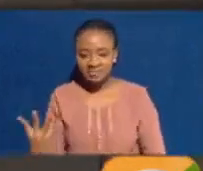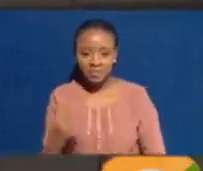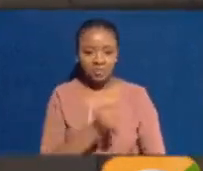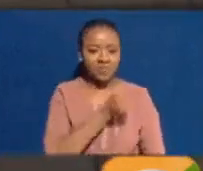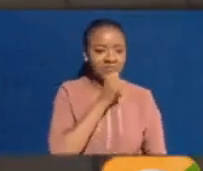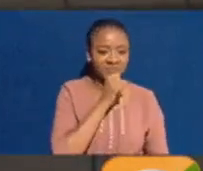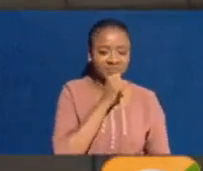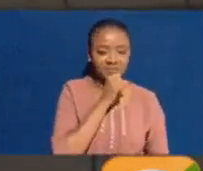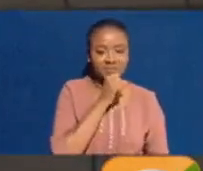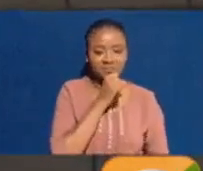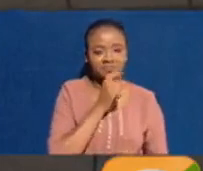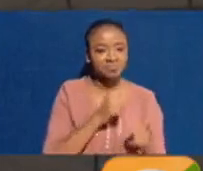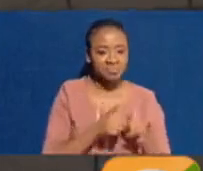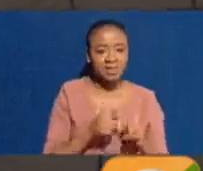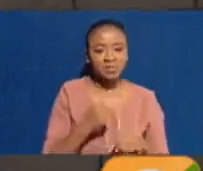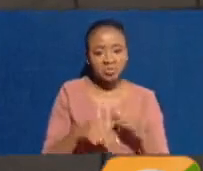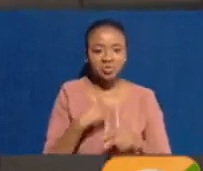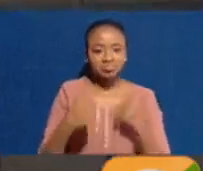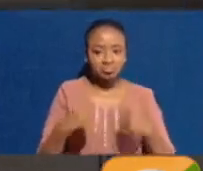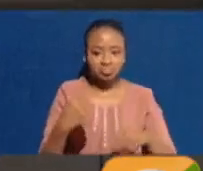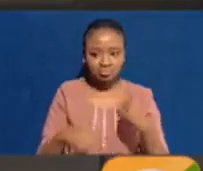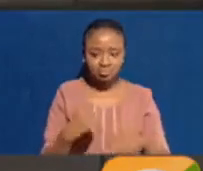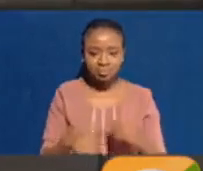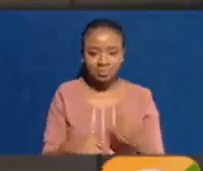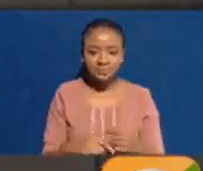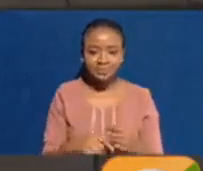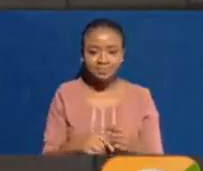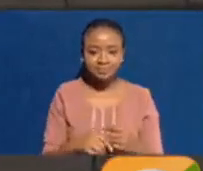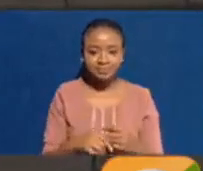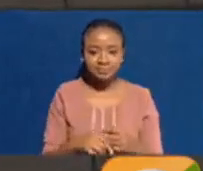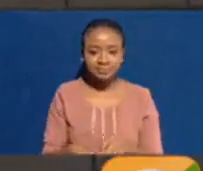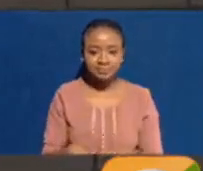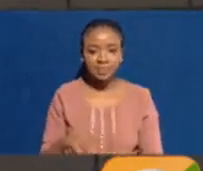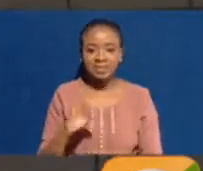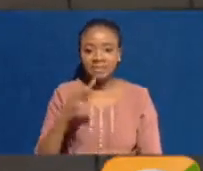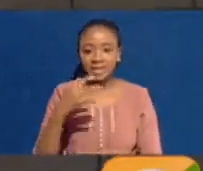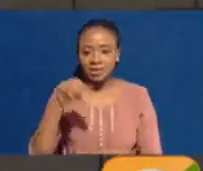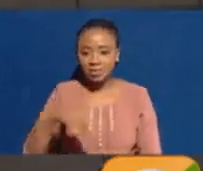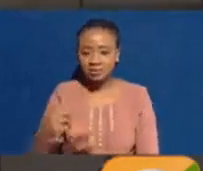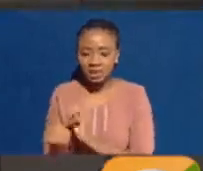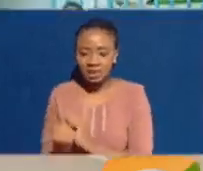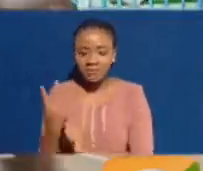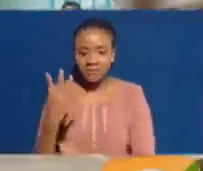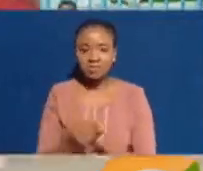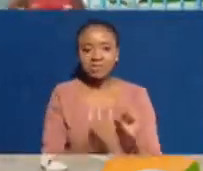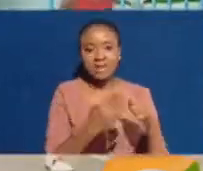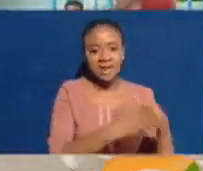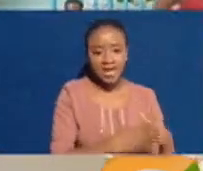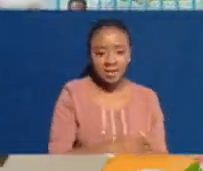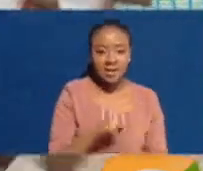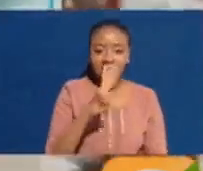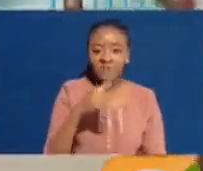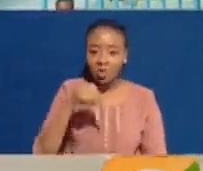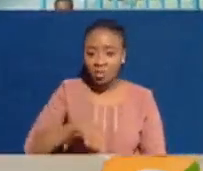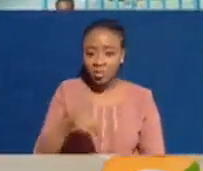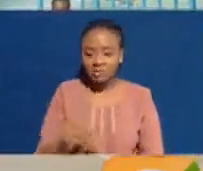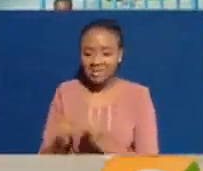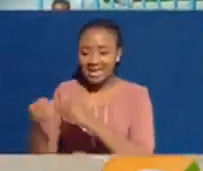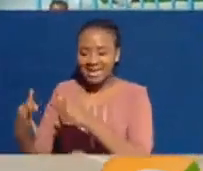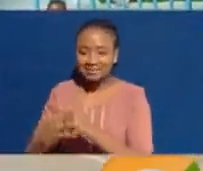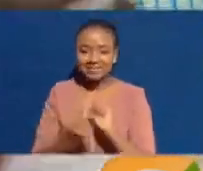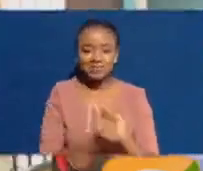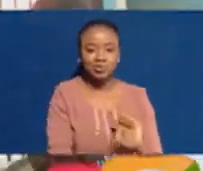halftime break. Well, Sparks continued from where they left, winning third quarter 14-9. The fourth quarter ended